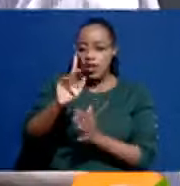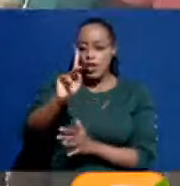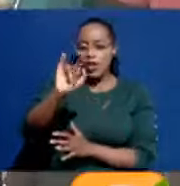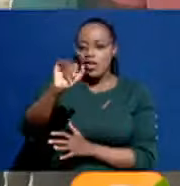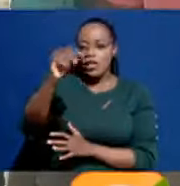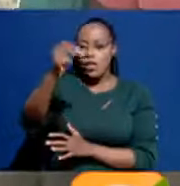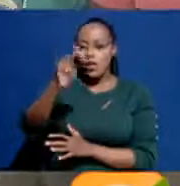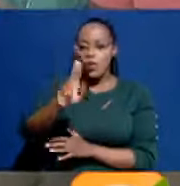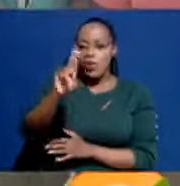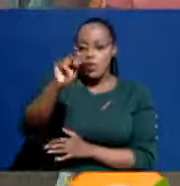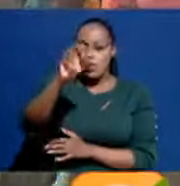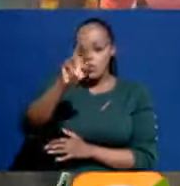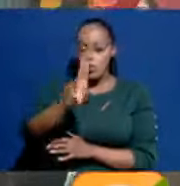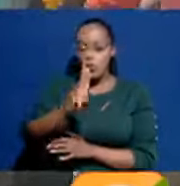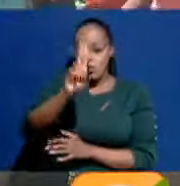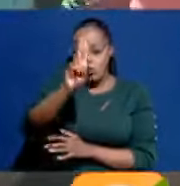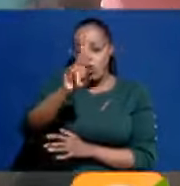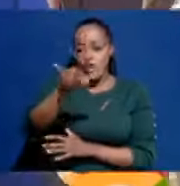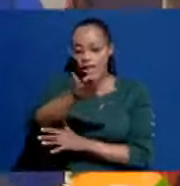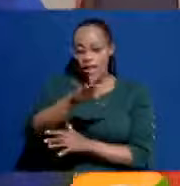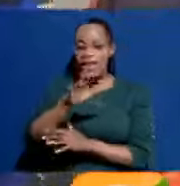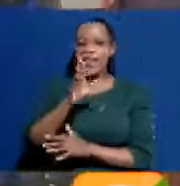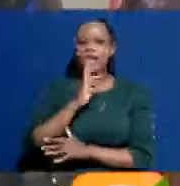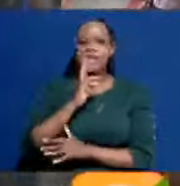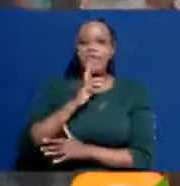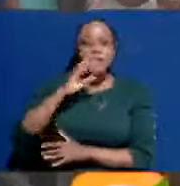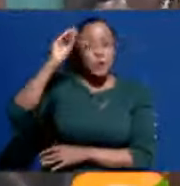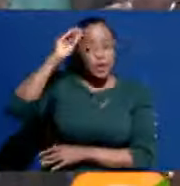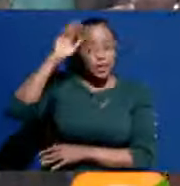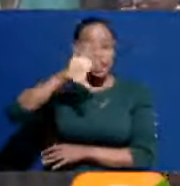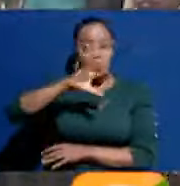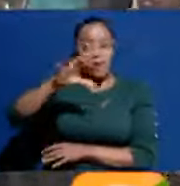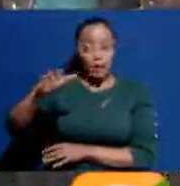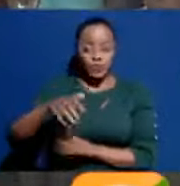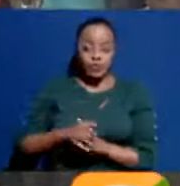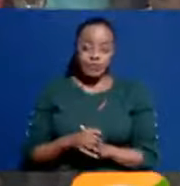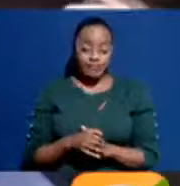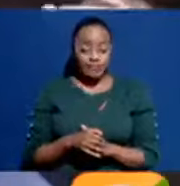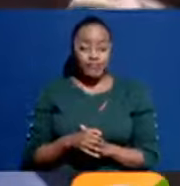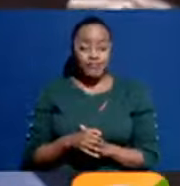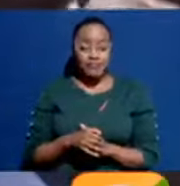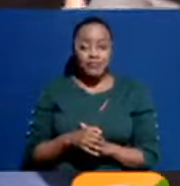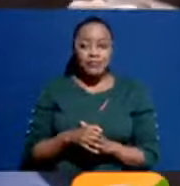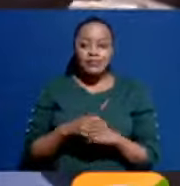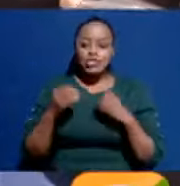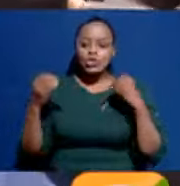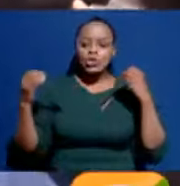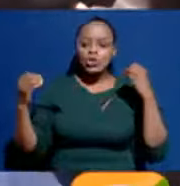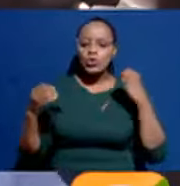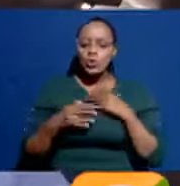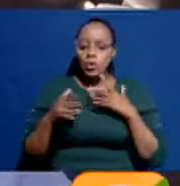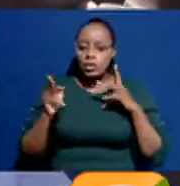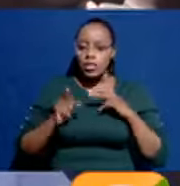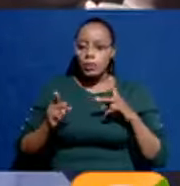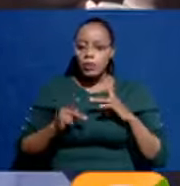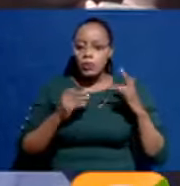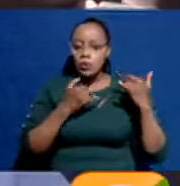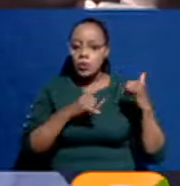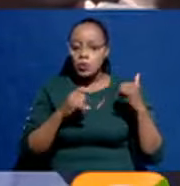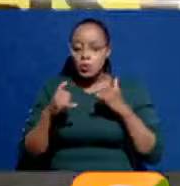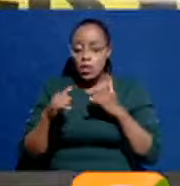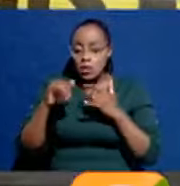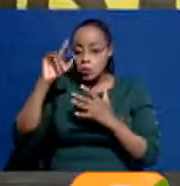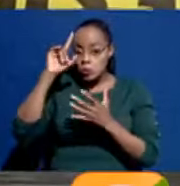area, Ruiru, Kiambu County. Watu waende nyumbani. Shocked residents still struggling to come to